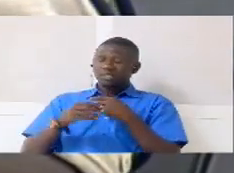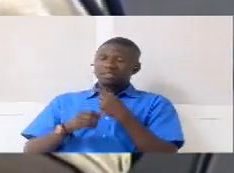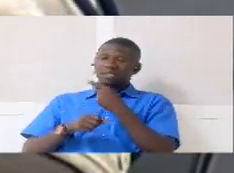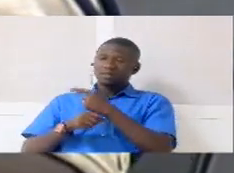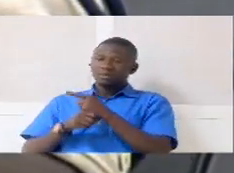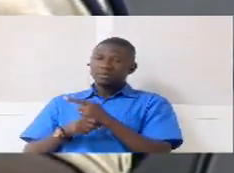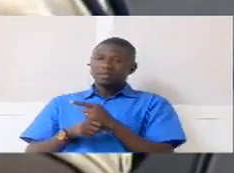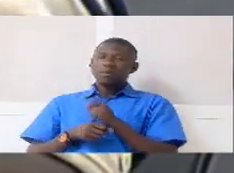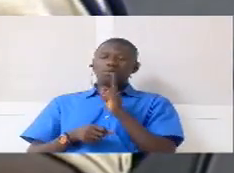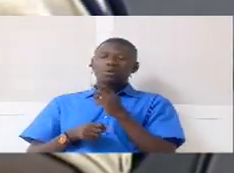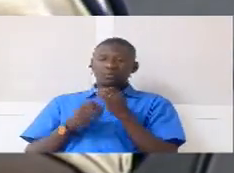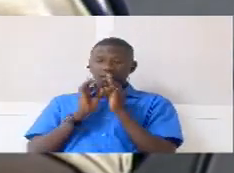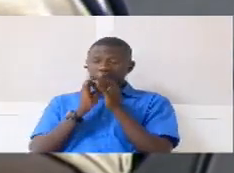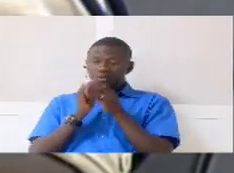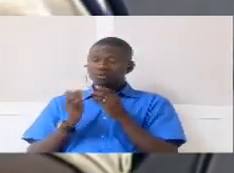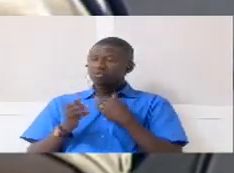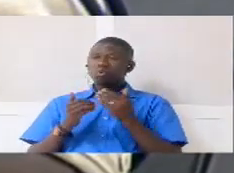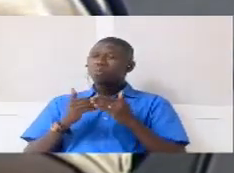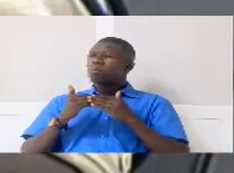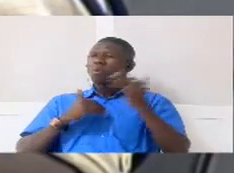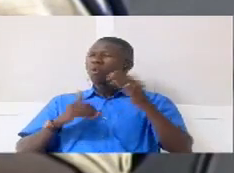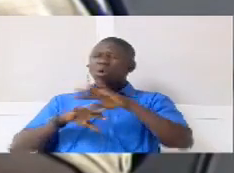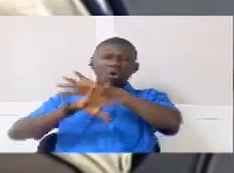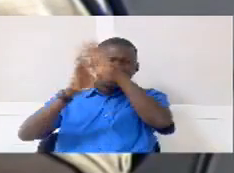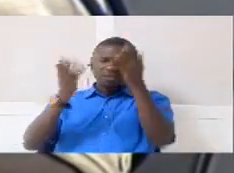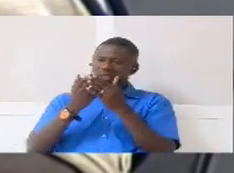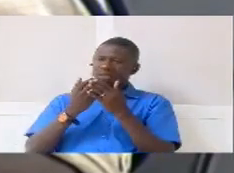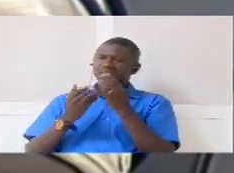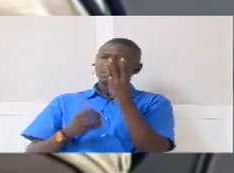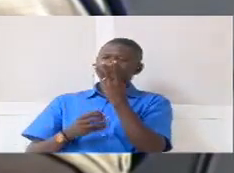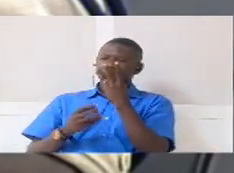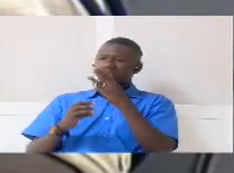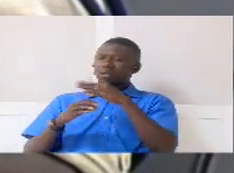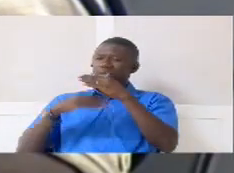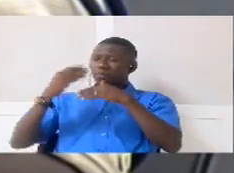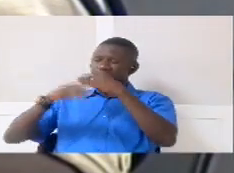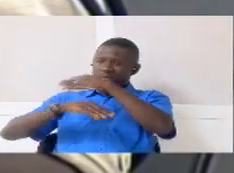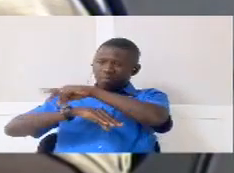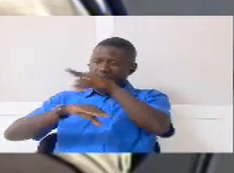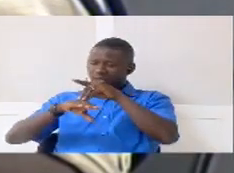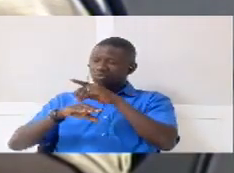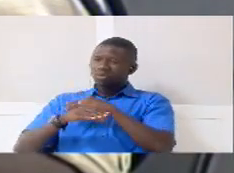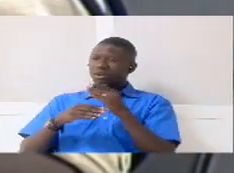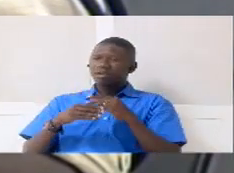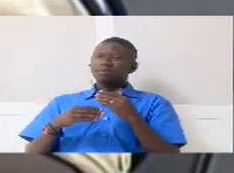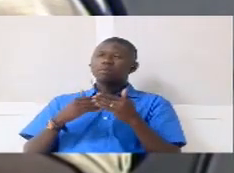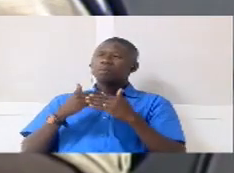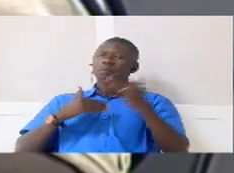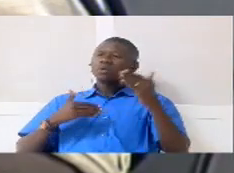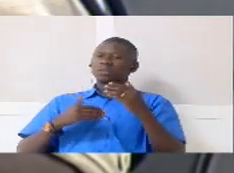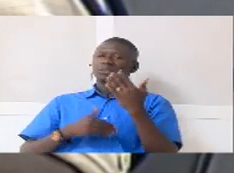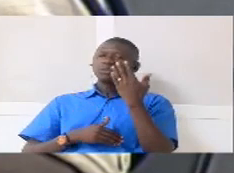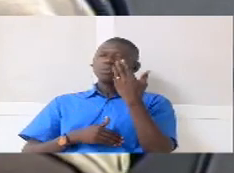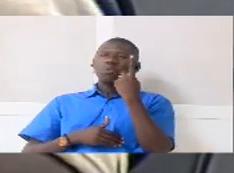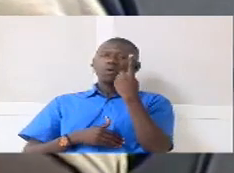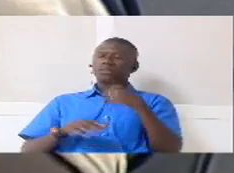in the Gambia, but if I tell them that all these 3 prisoners do not have even up to 1,000 inmates,